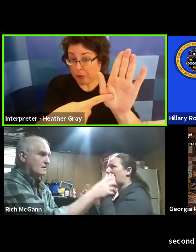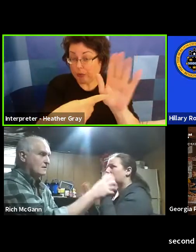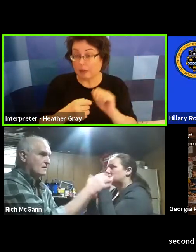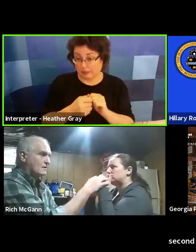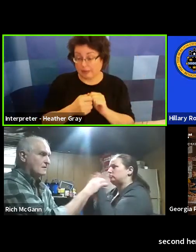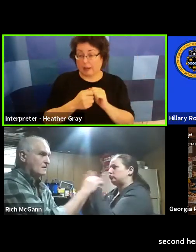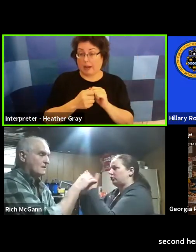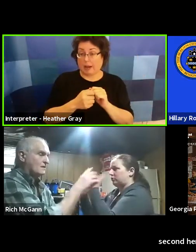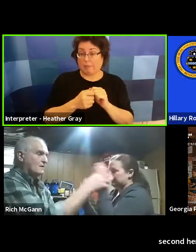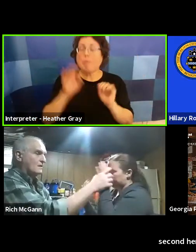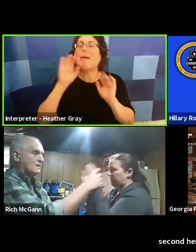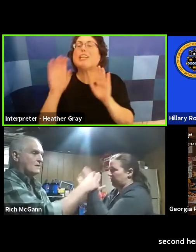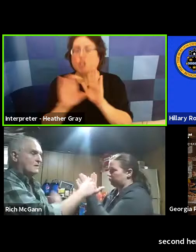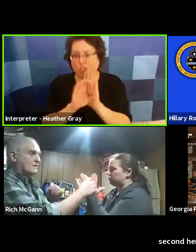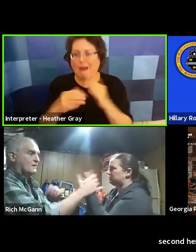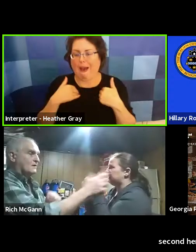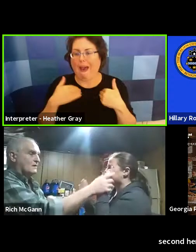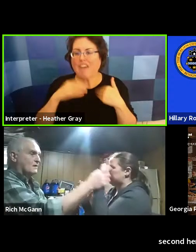some pictures.